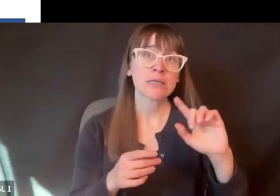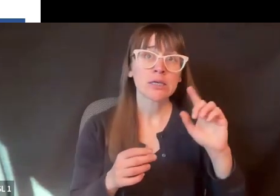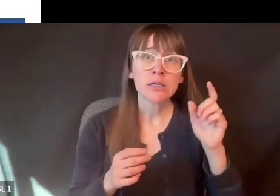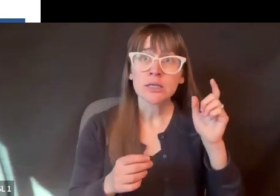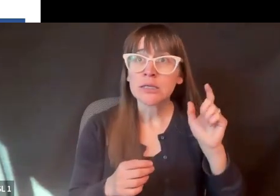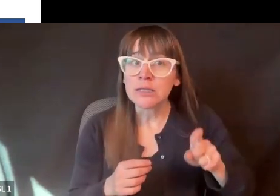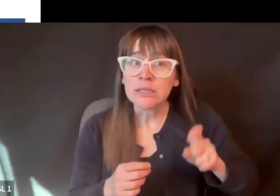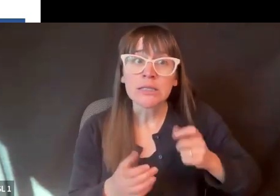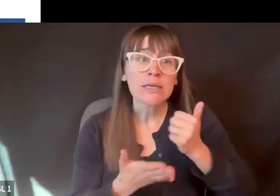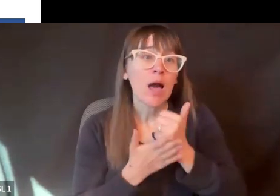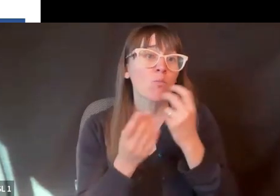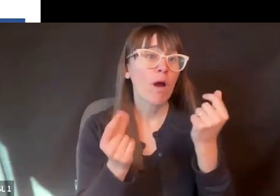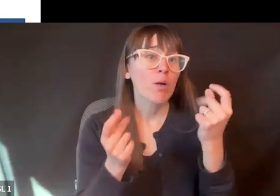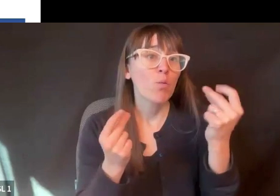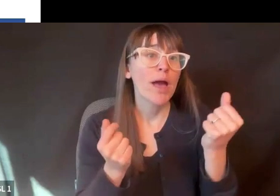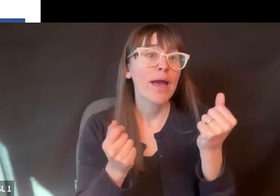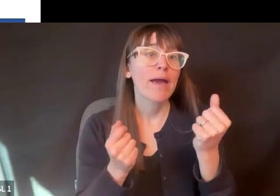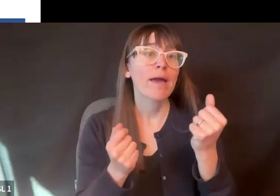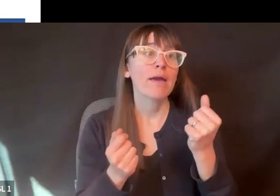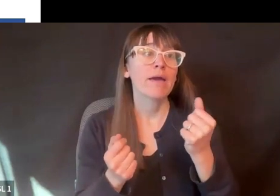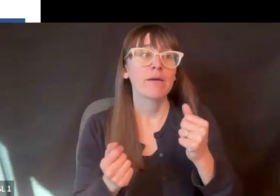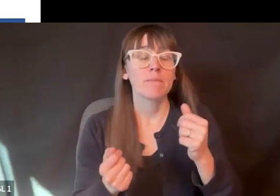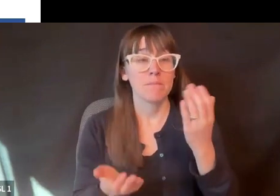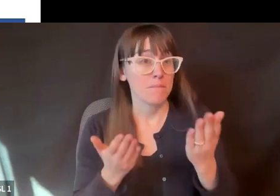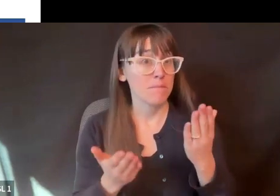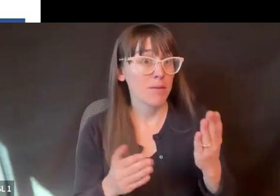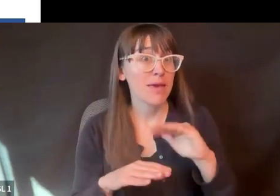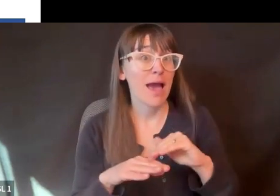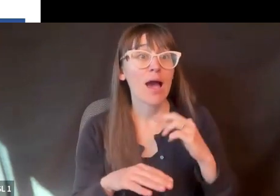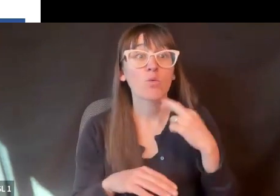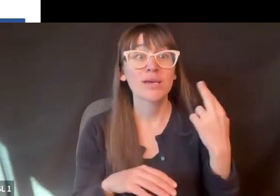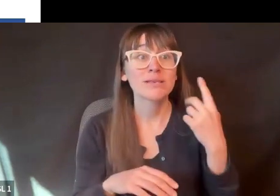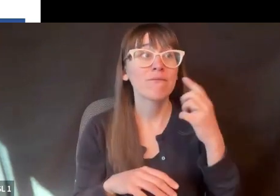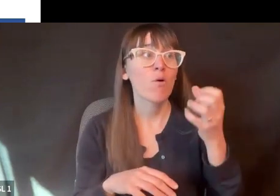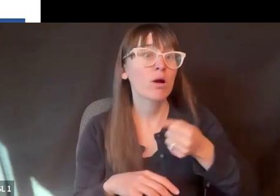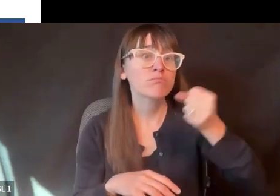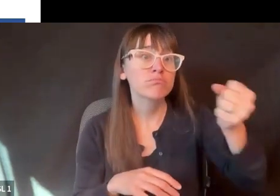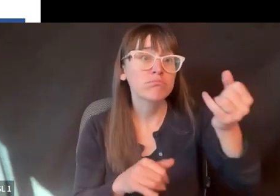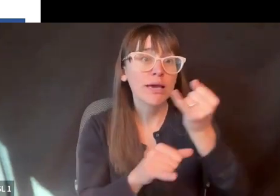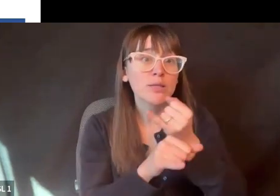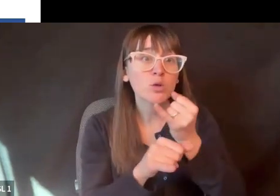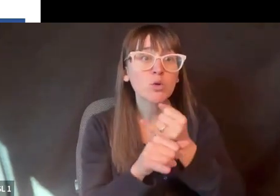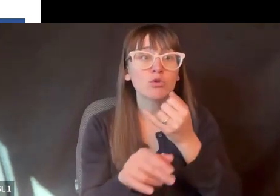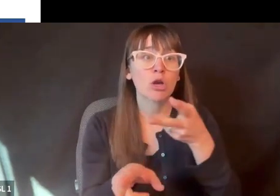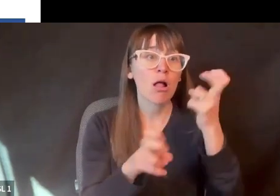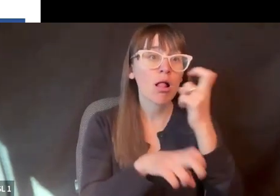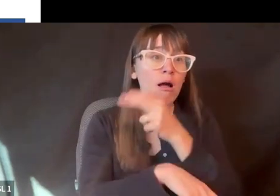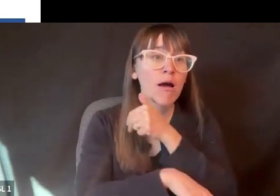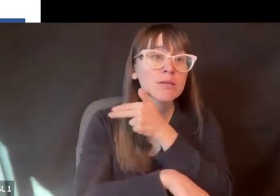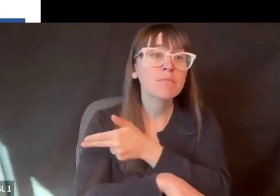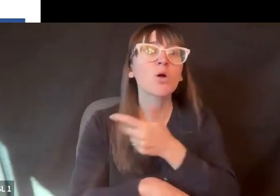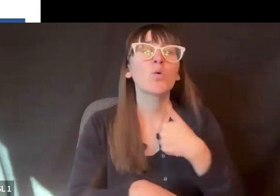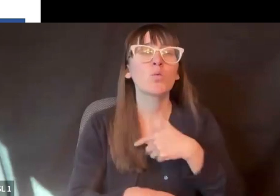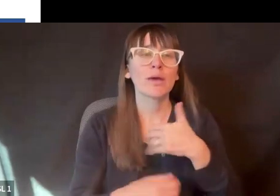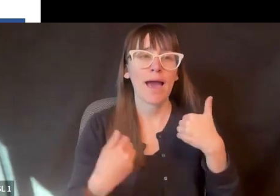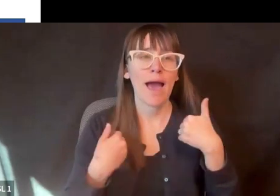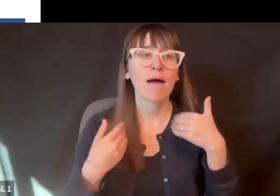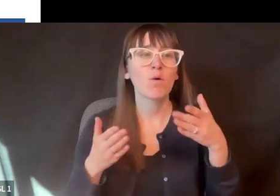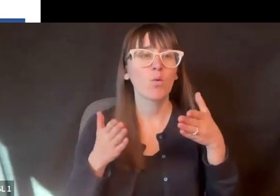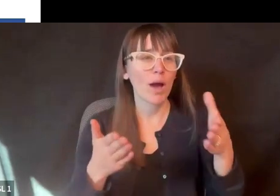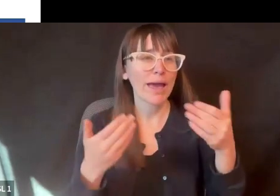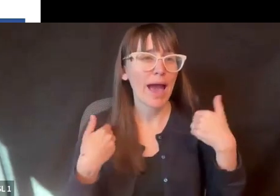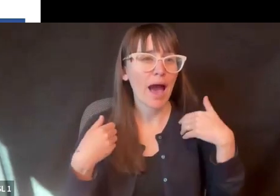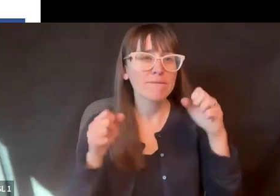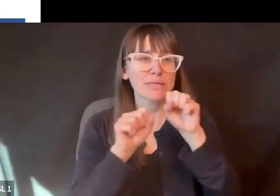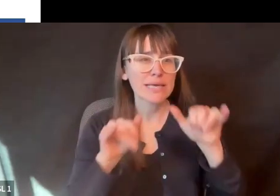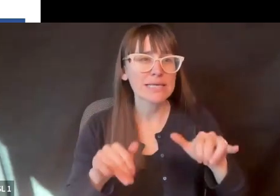urgent need that might require them to basically be at risk for being institutionalized, being hospitalized, that